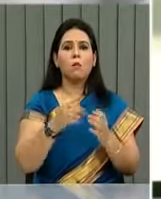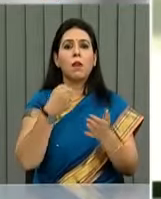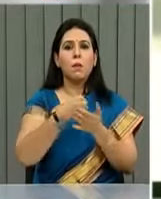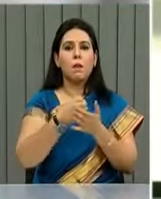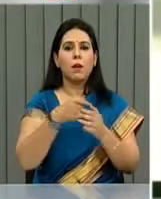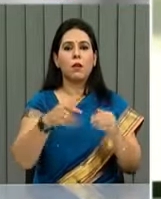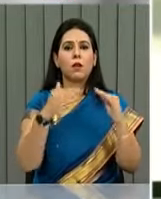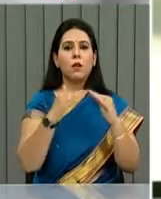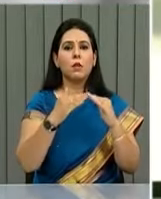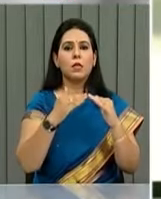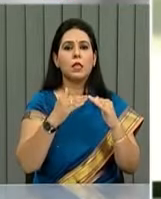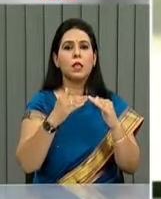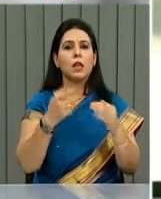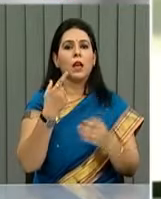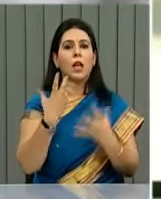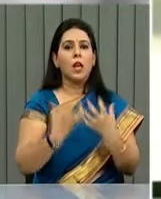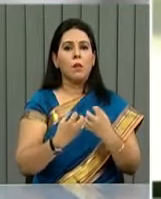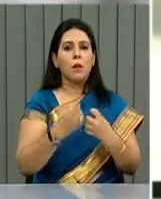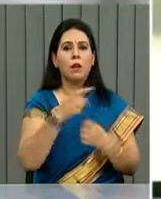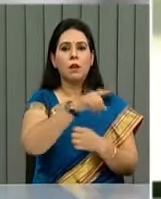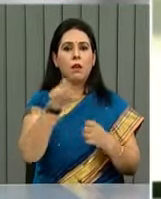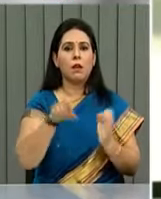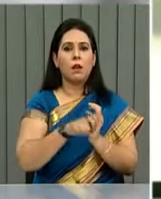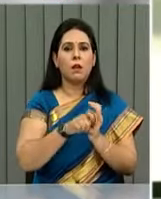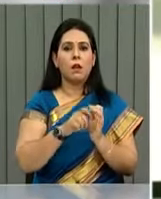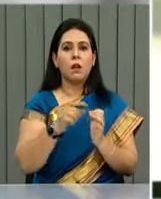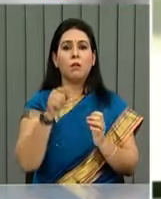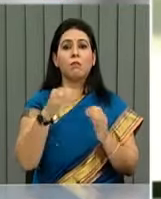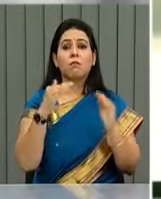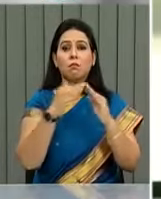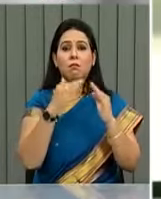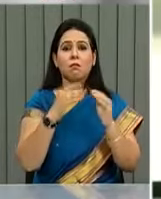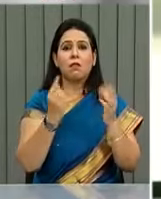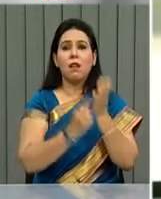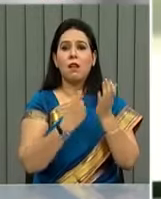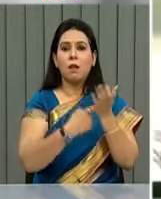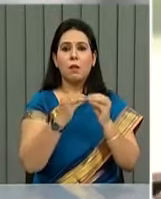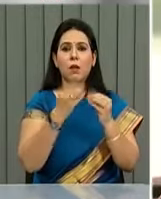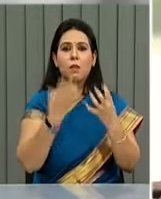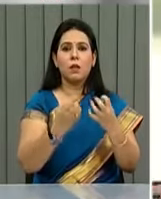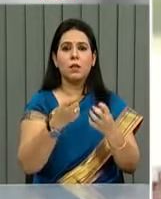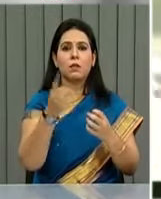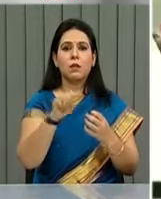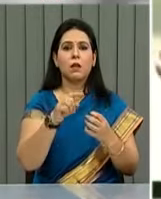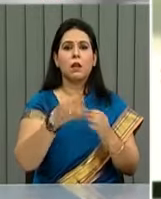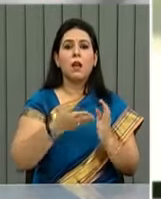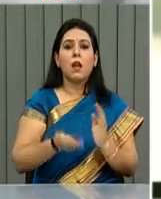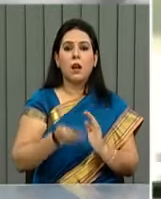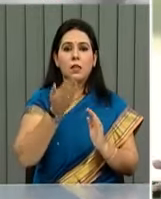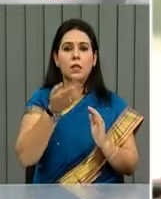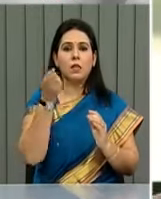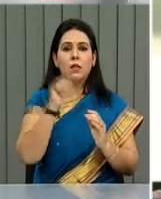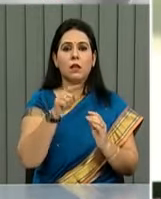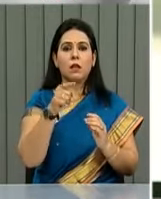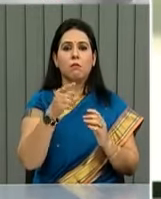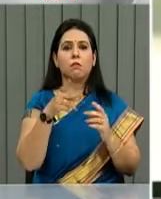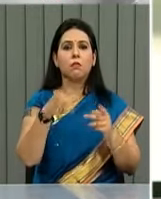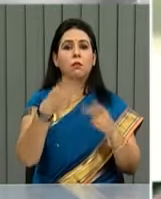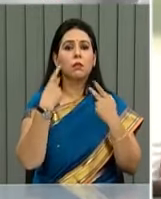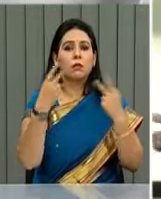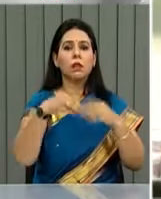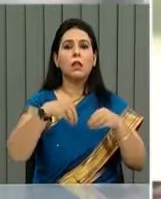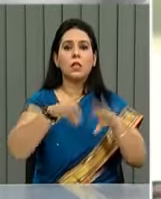on domestic demand. Now, as far as urban demand in India is concerned, urban demand is on the rise. So you find a greater